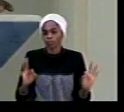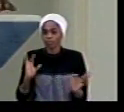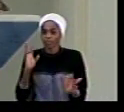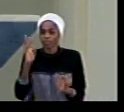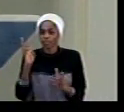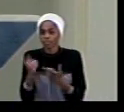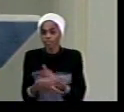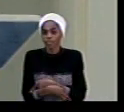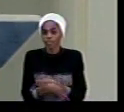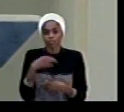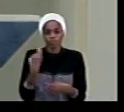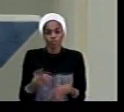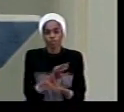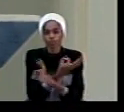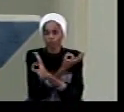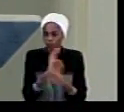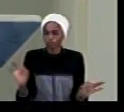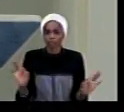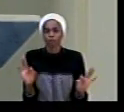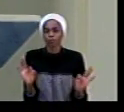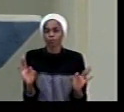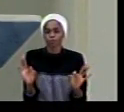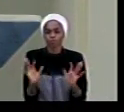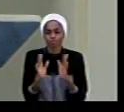6 days of freedom.